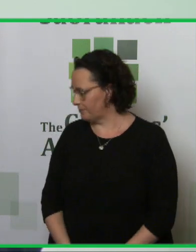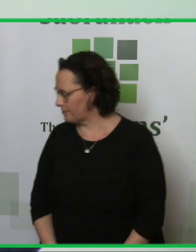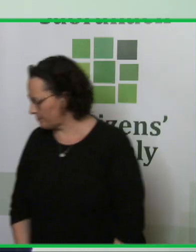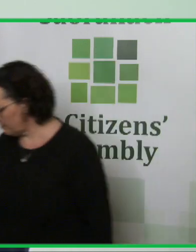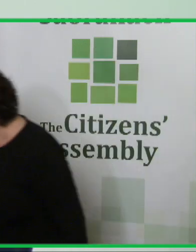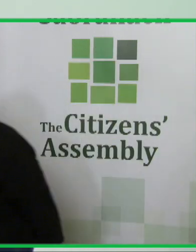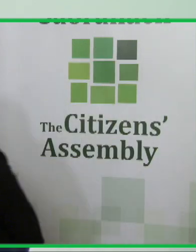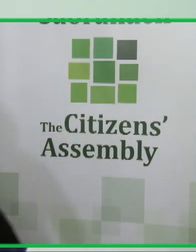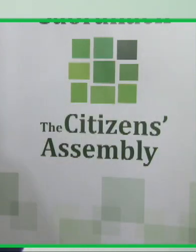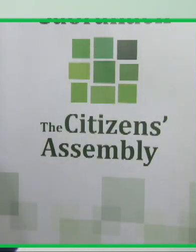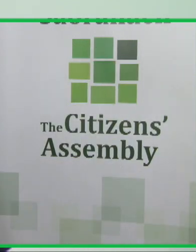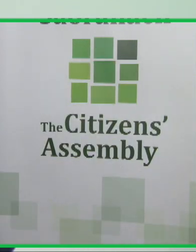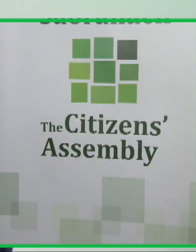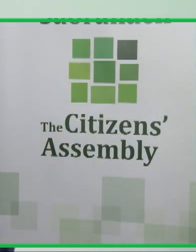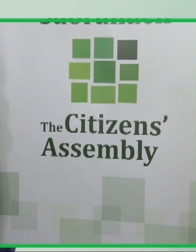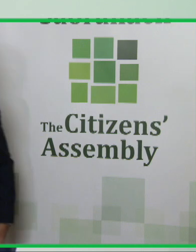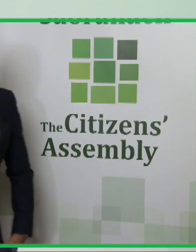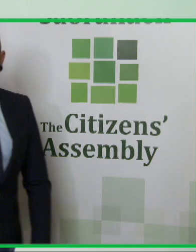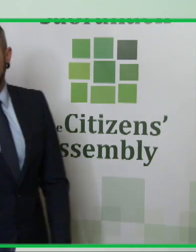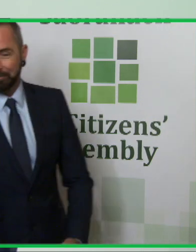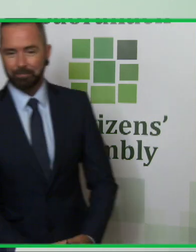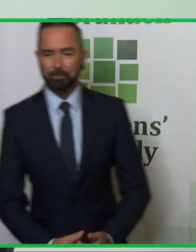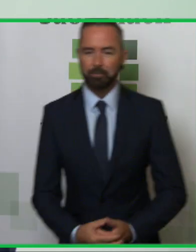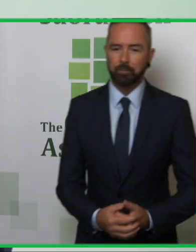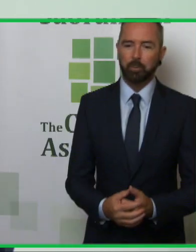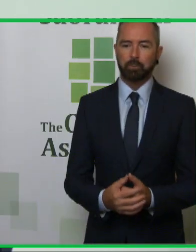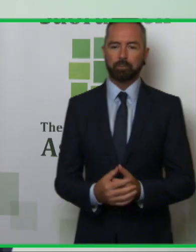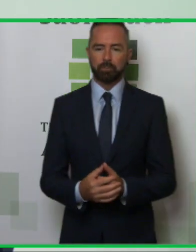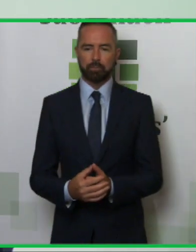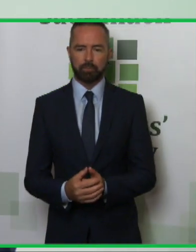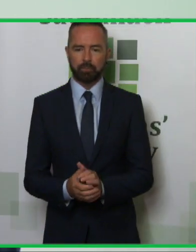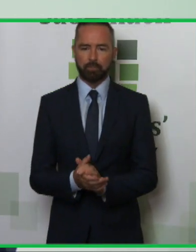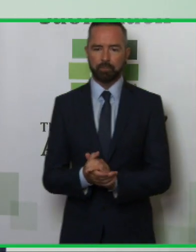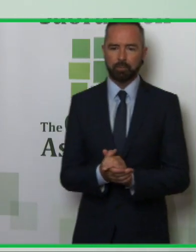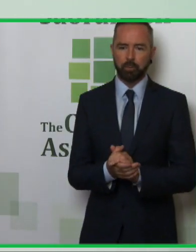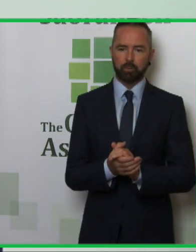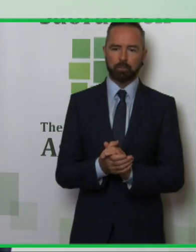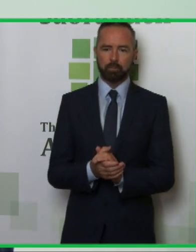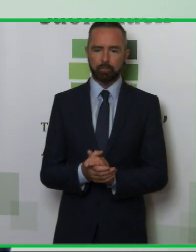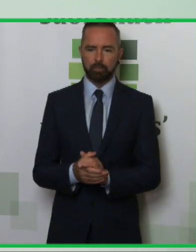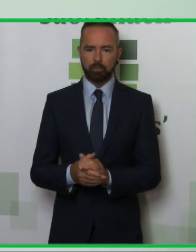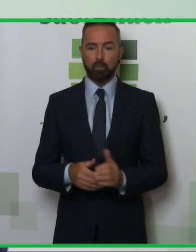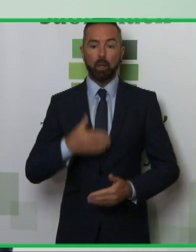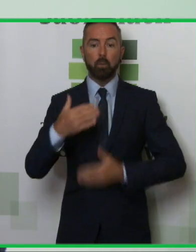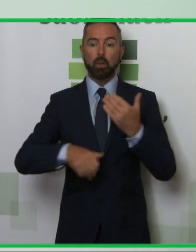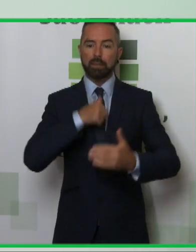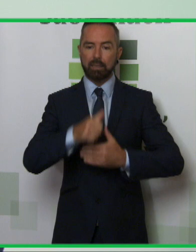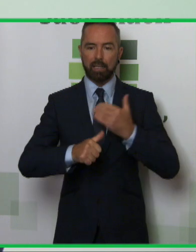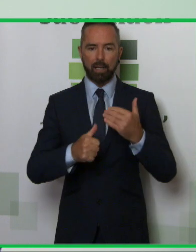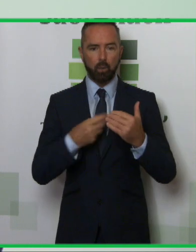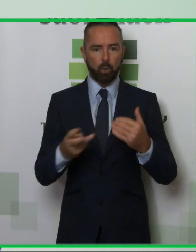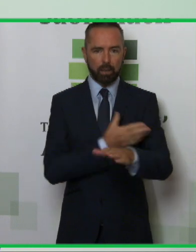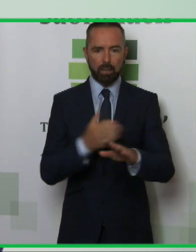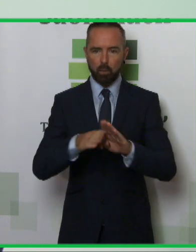up today that is going to it's going to flow as follows. We're going to start with, as Paul said, perhaps the most challenging of the ballot questions, which is